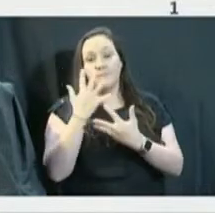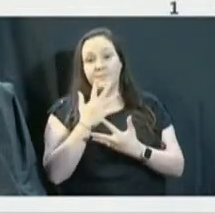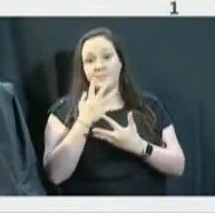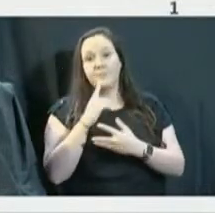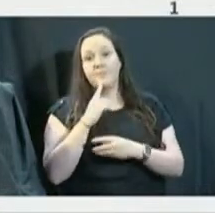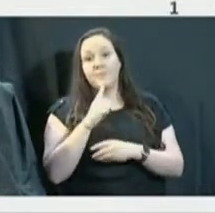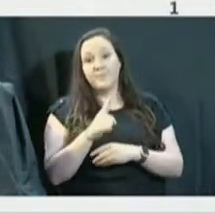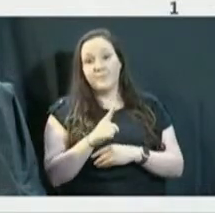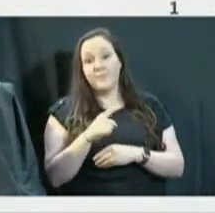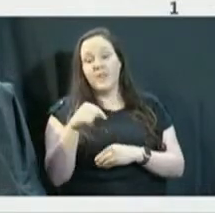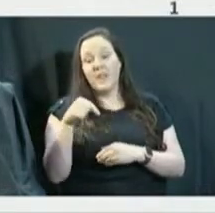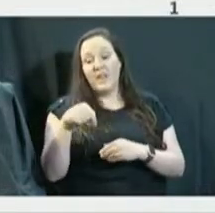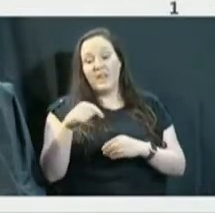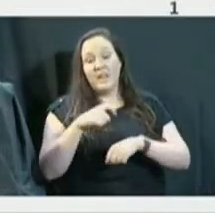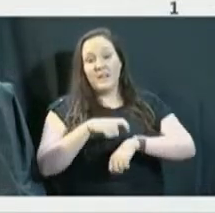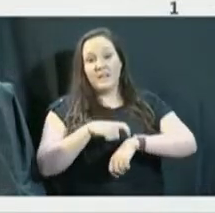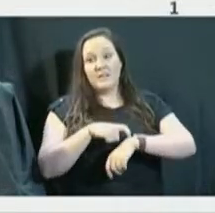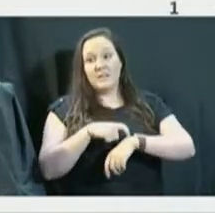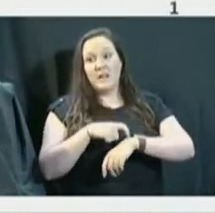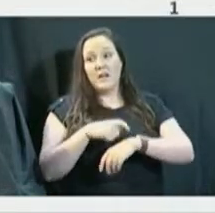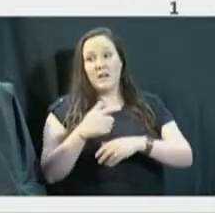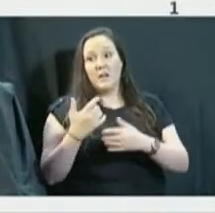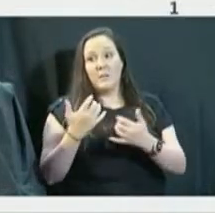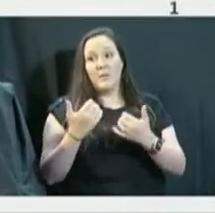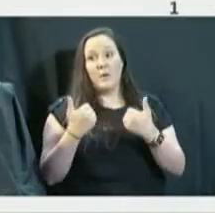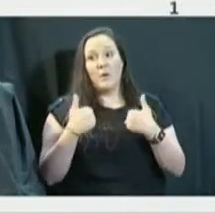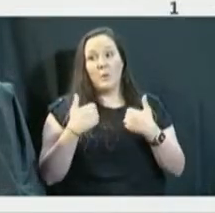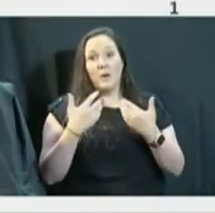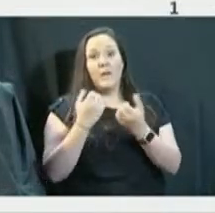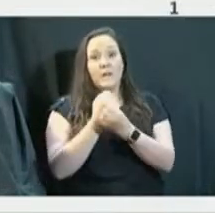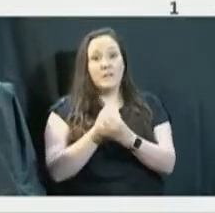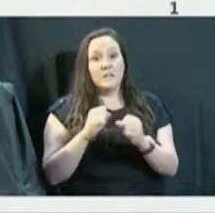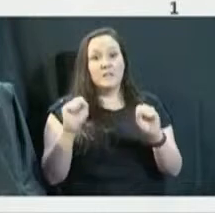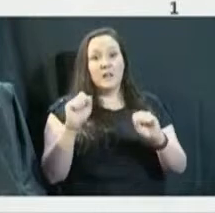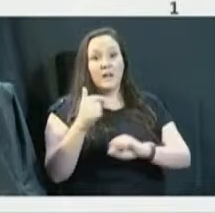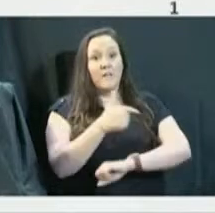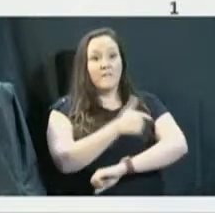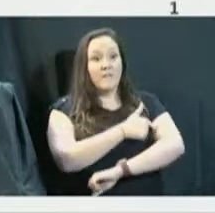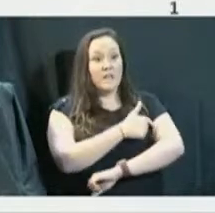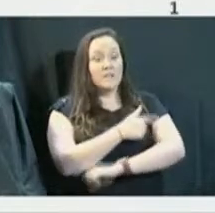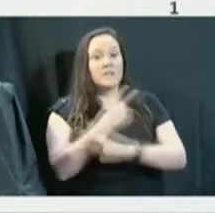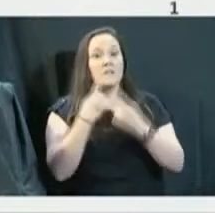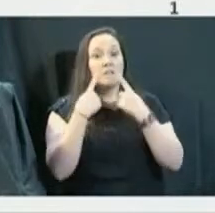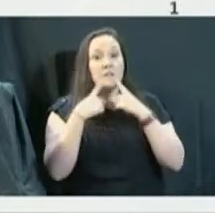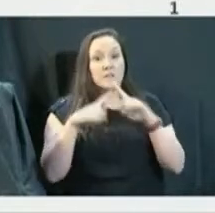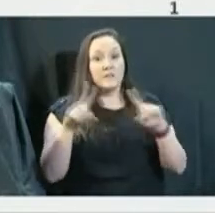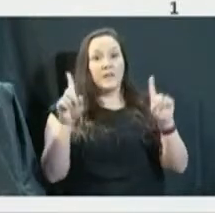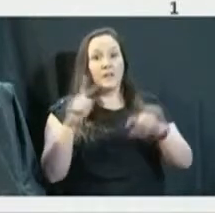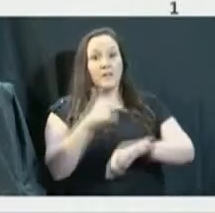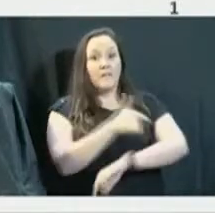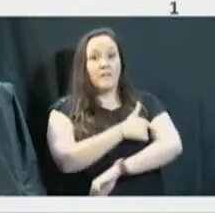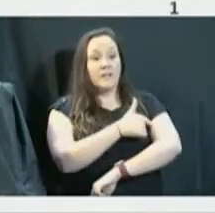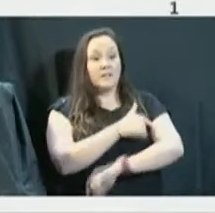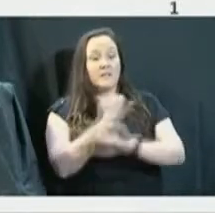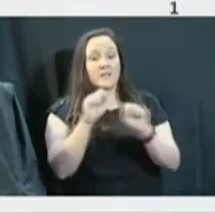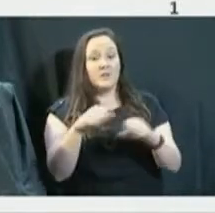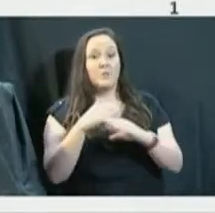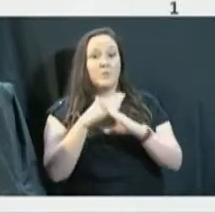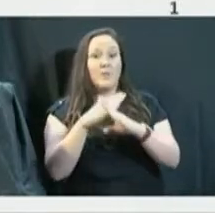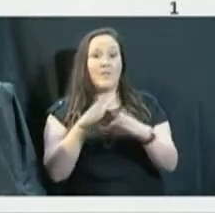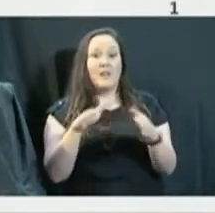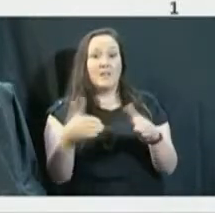is that this time around, we have a safe and effective vaccine that is widely available and could prevent some of these